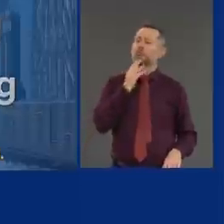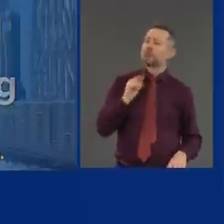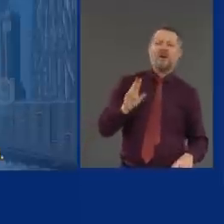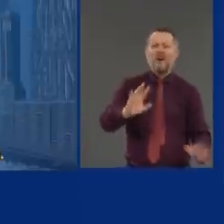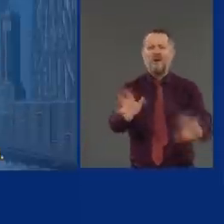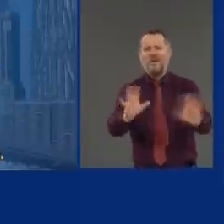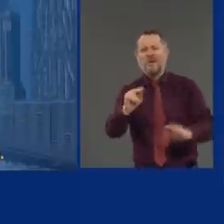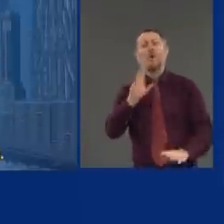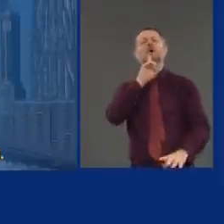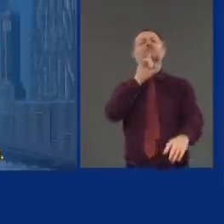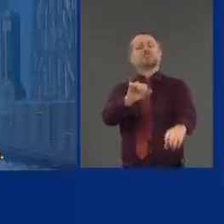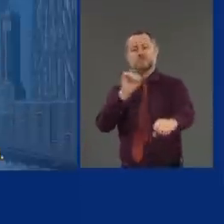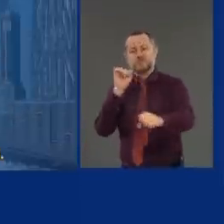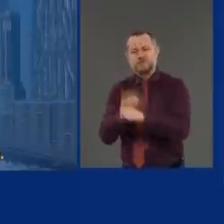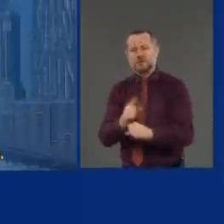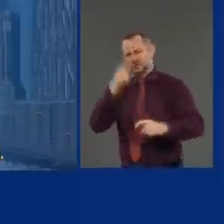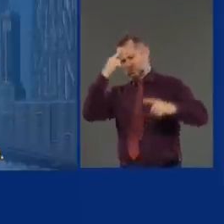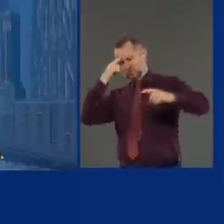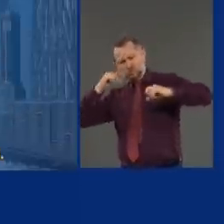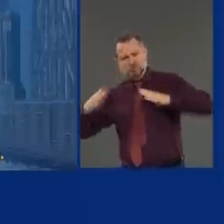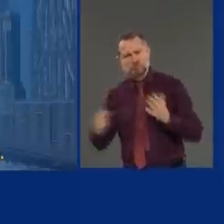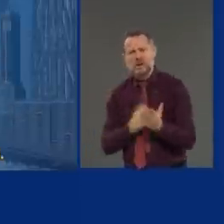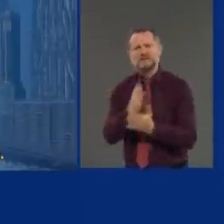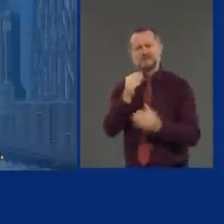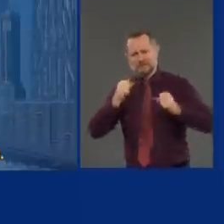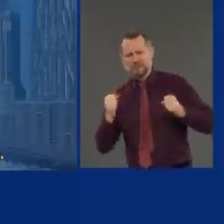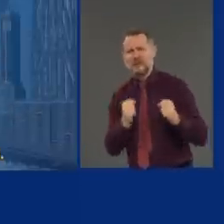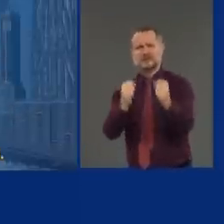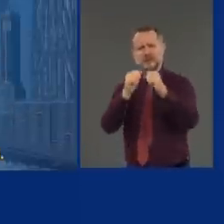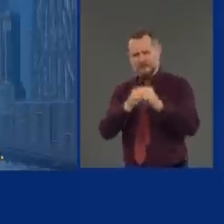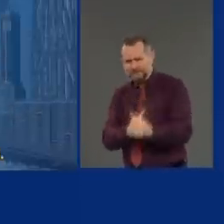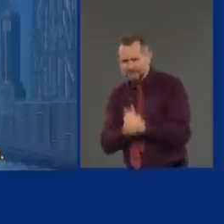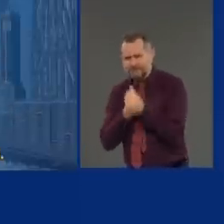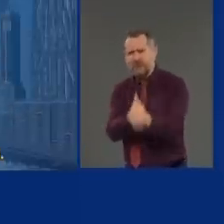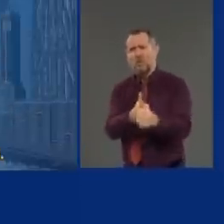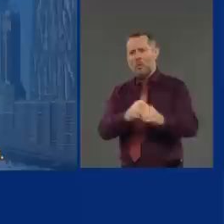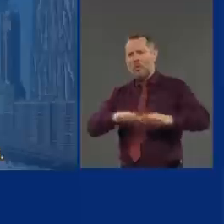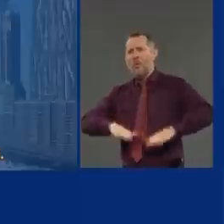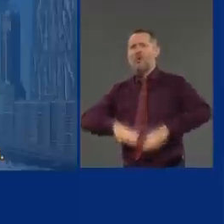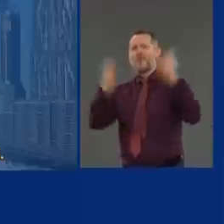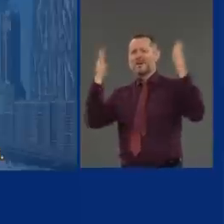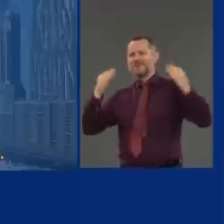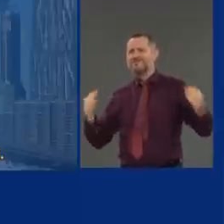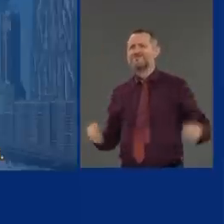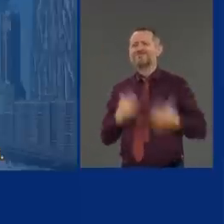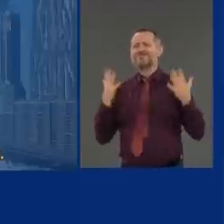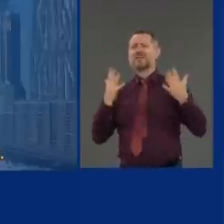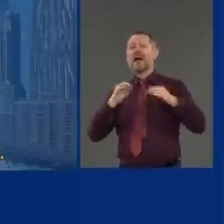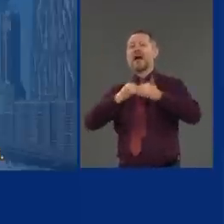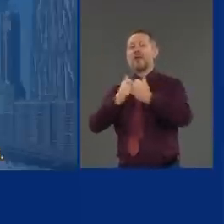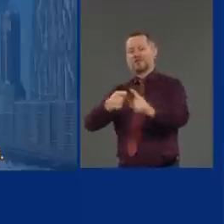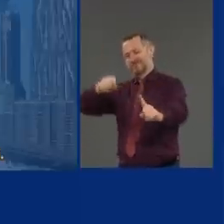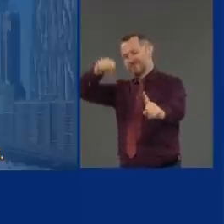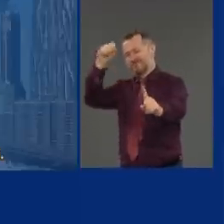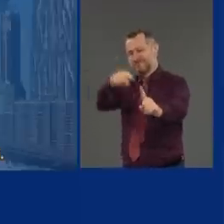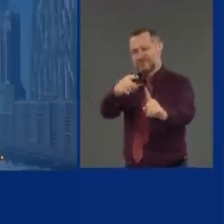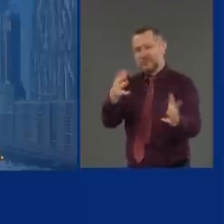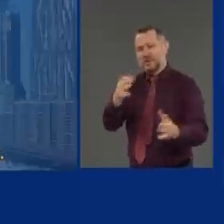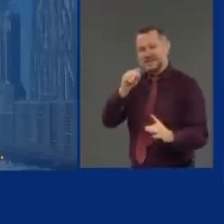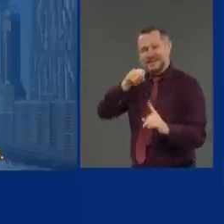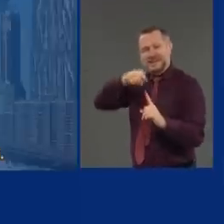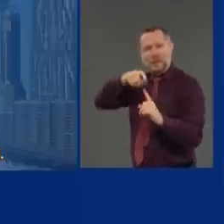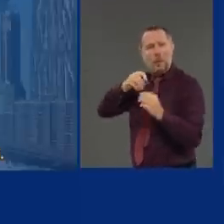that re-energizes the opening. How do you do that? Stimulate the economy. Now is the time to